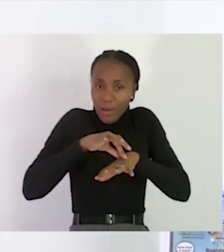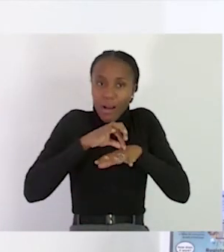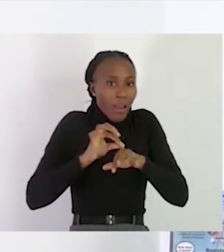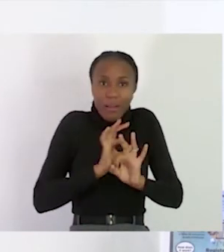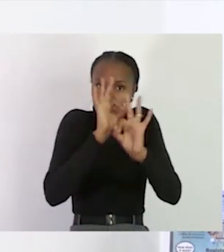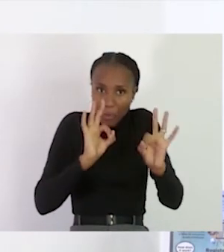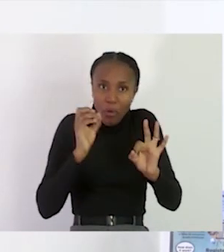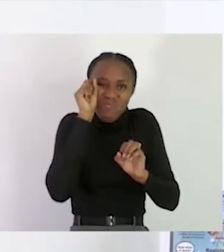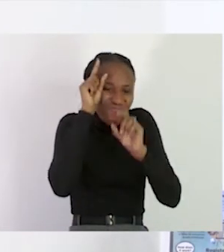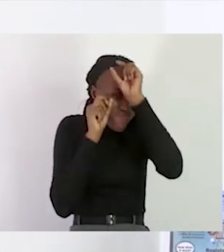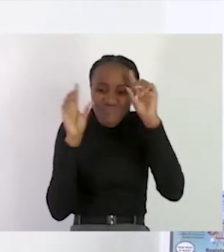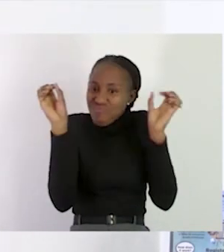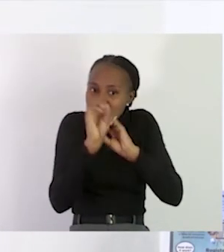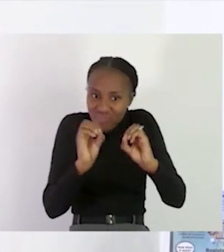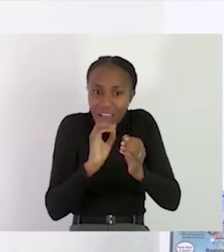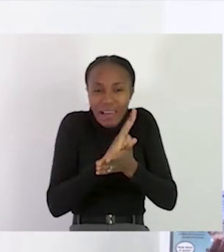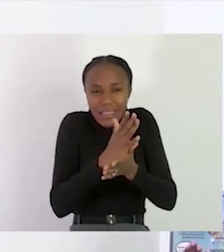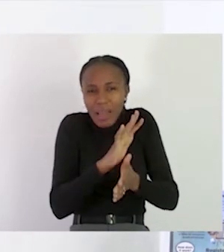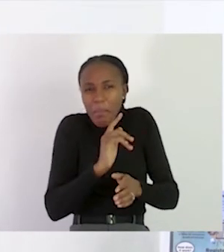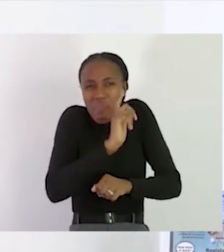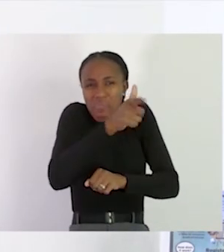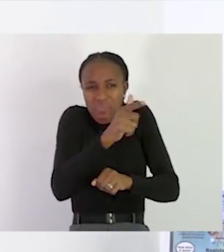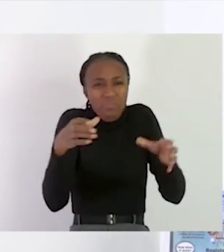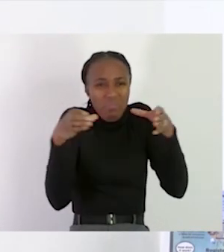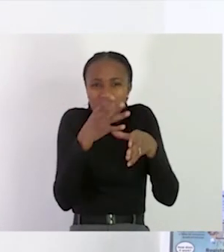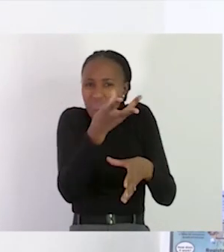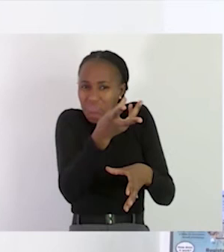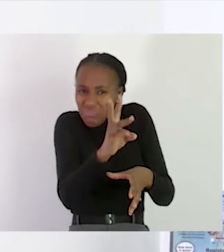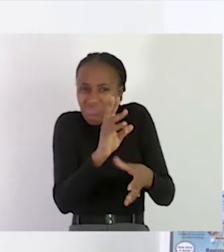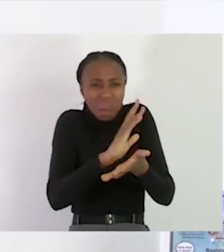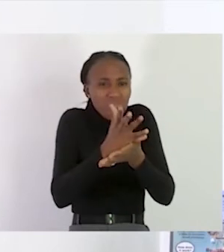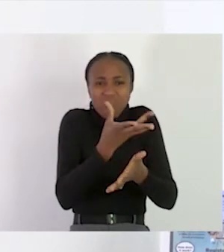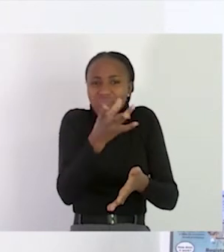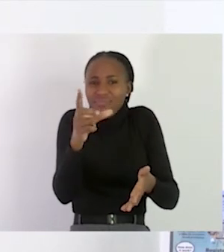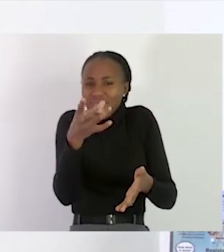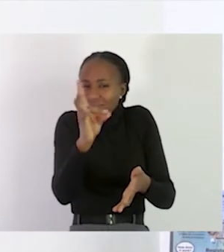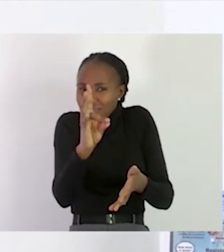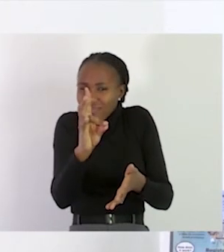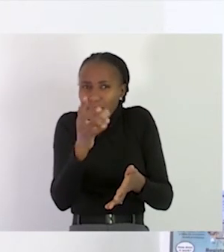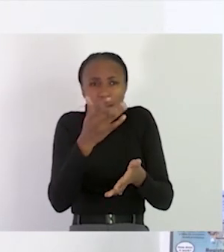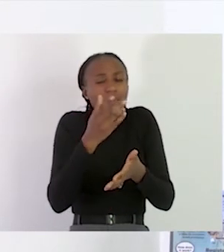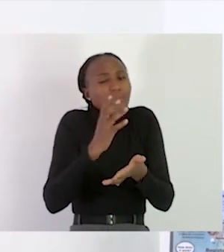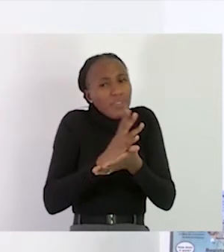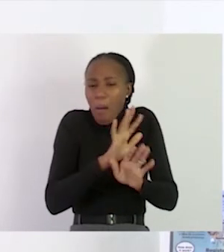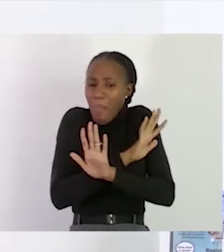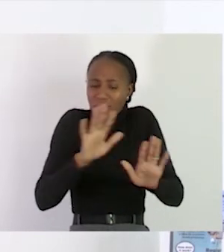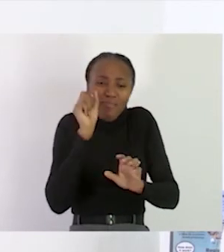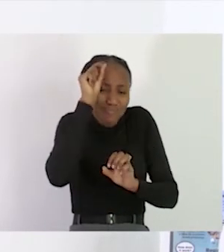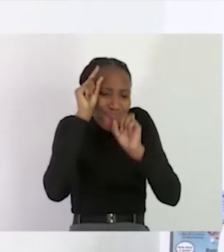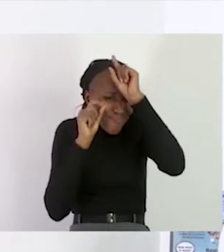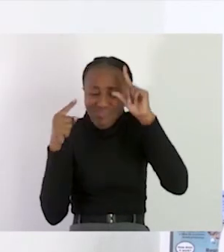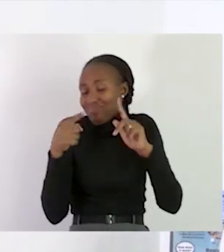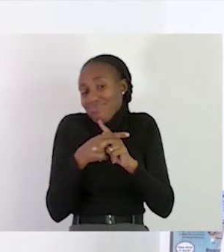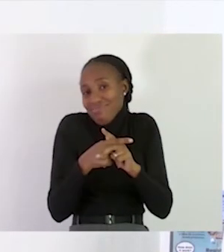other. Some people get pimples in grade 6, others will only get pimples in grade 7. Some people might not even get pimples. So it differs